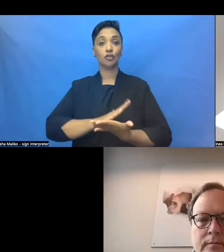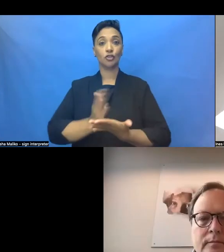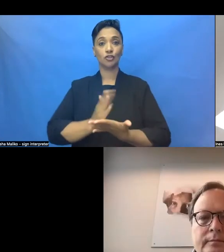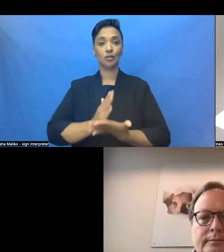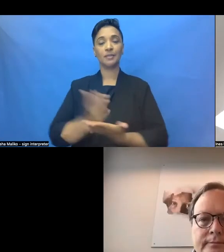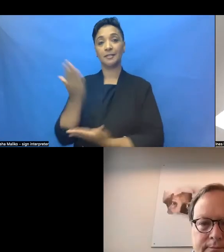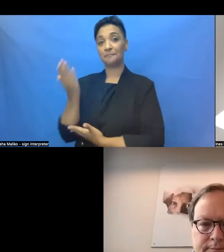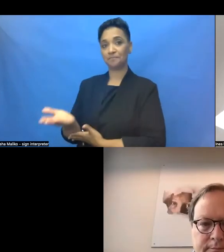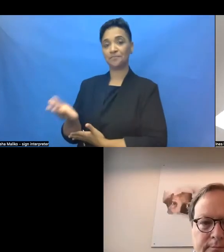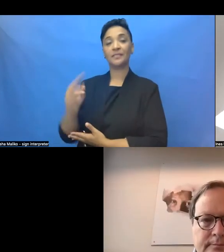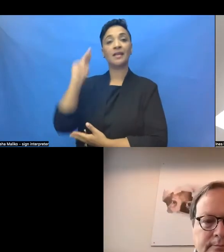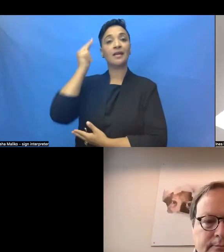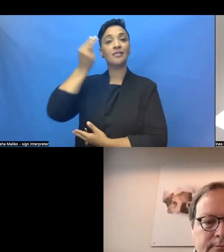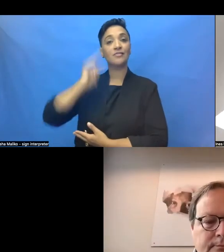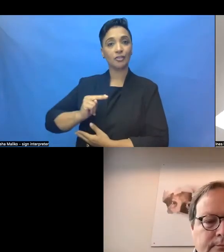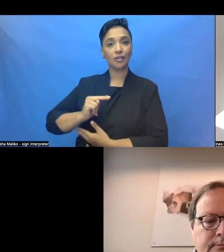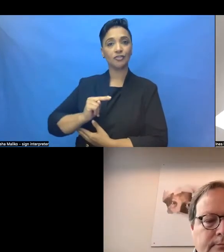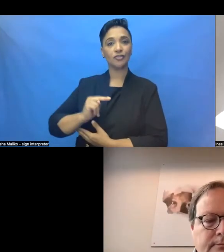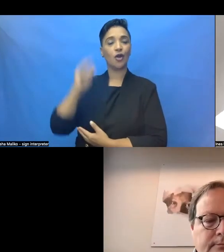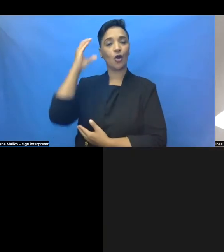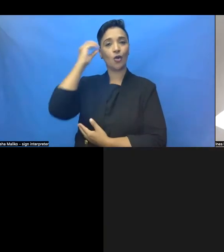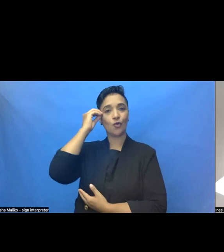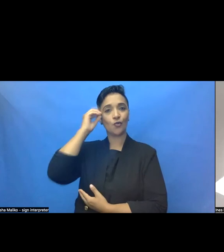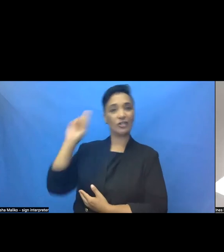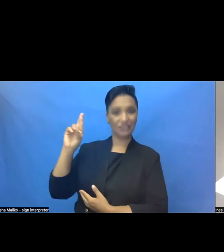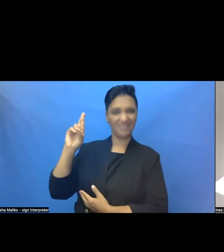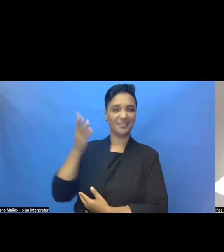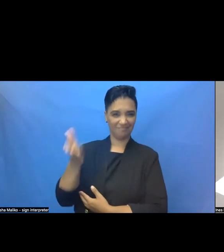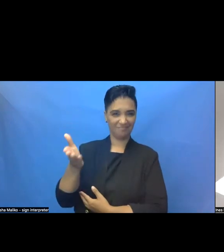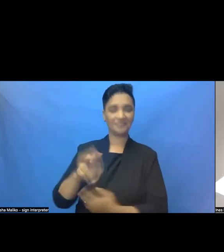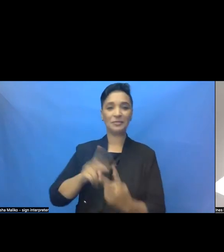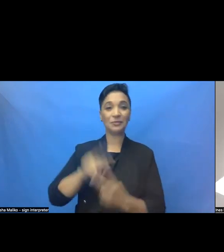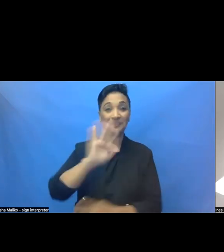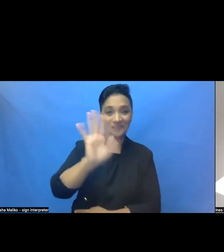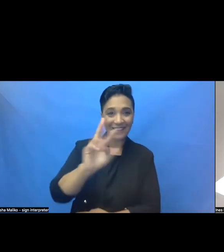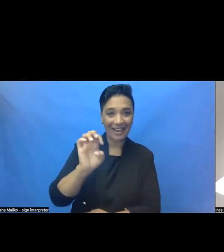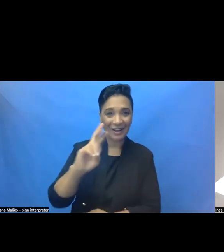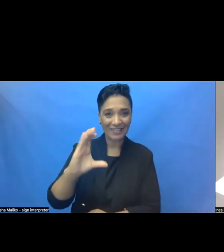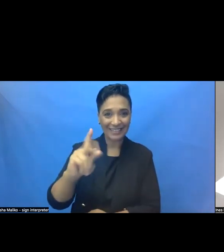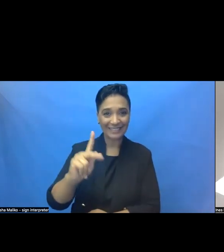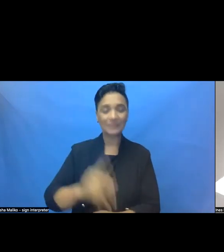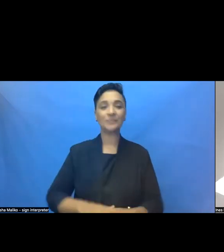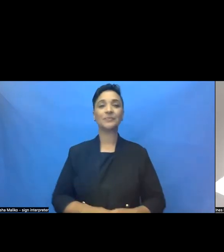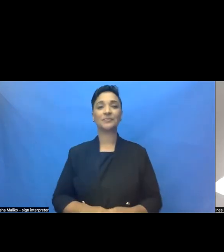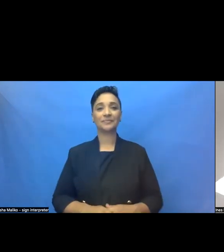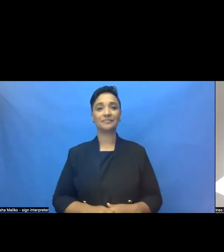and Richard, who will be interpreting for us. Hi, Eric. We have